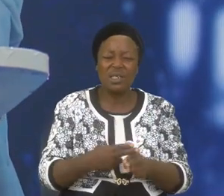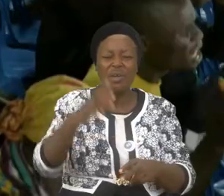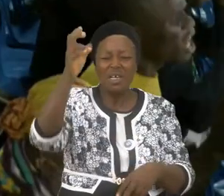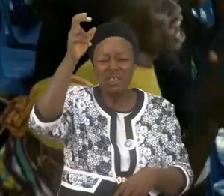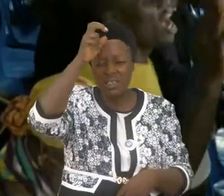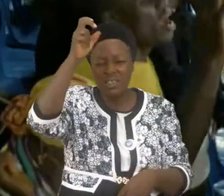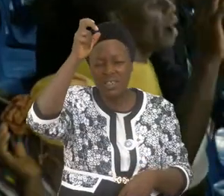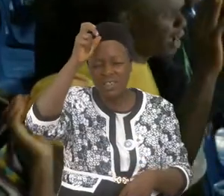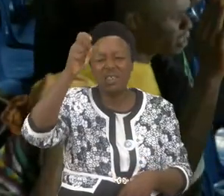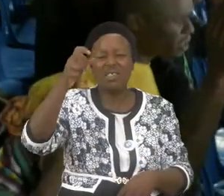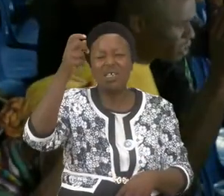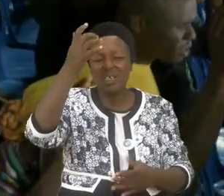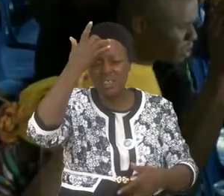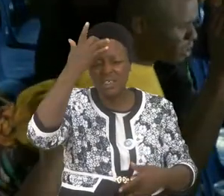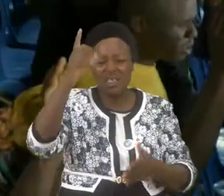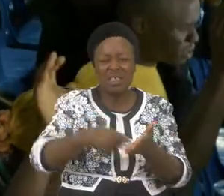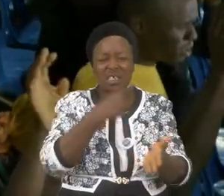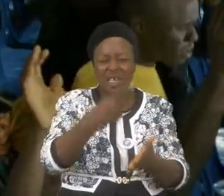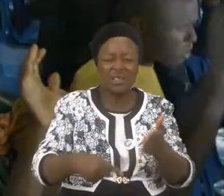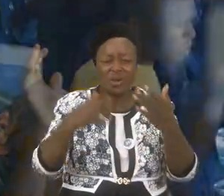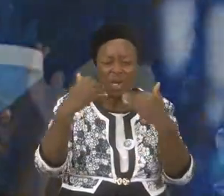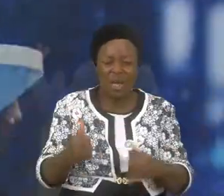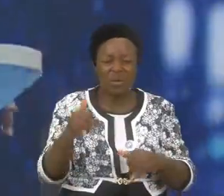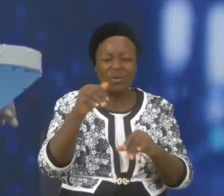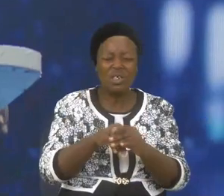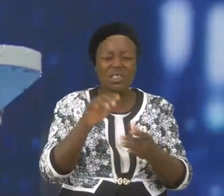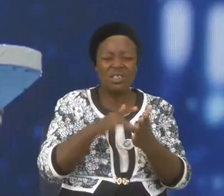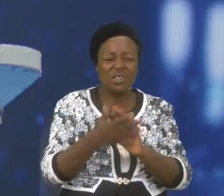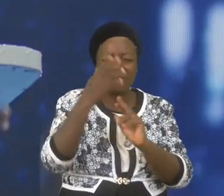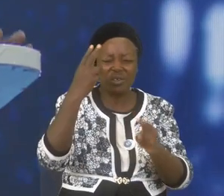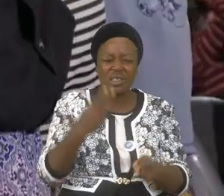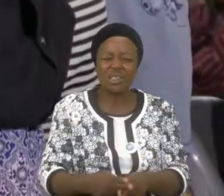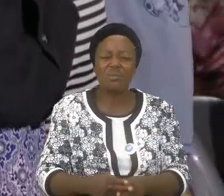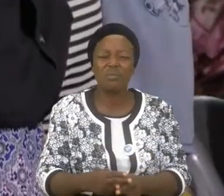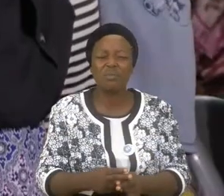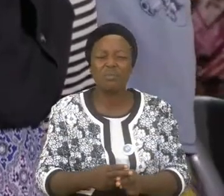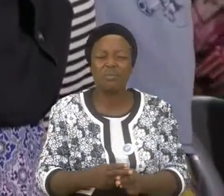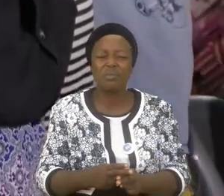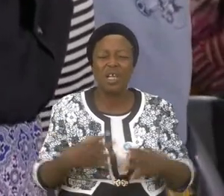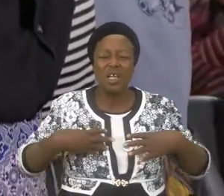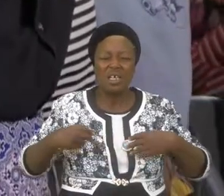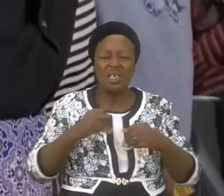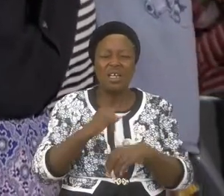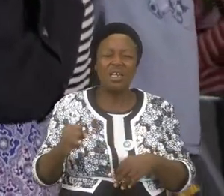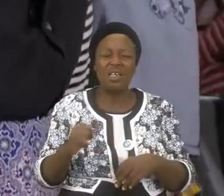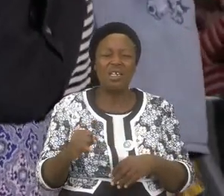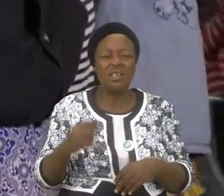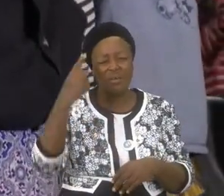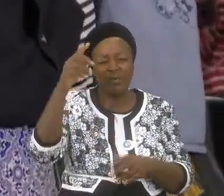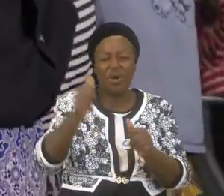Jesus' name. Healing for everyone. Deliverance for